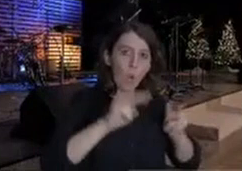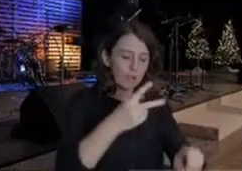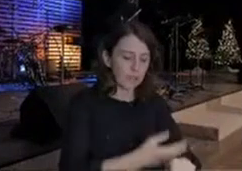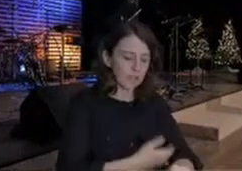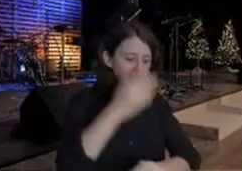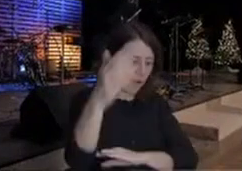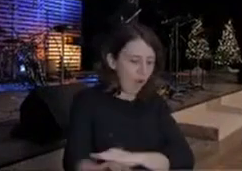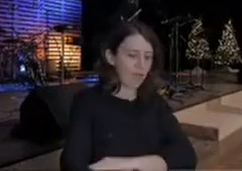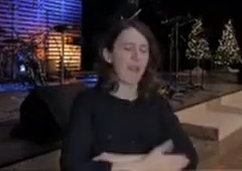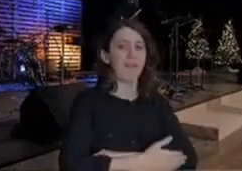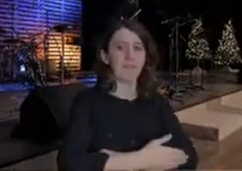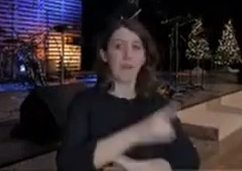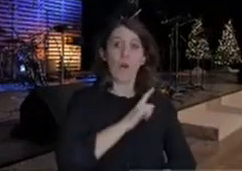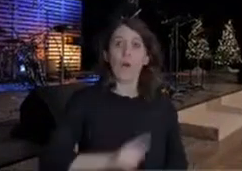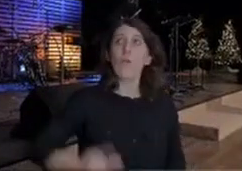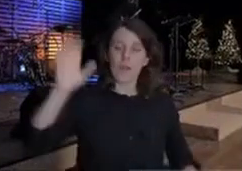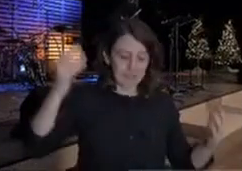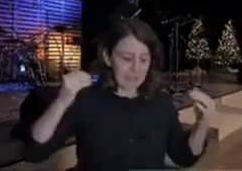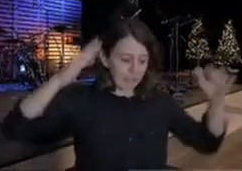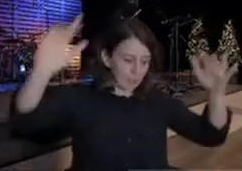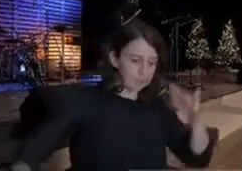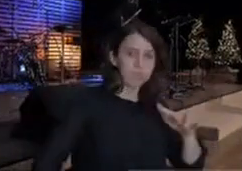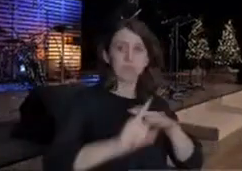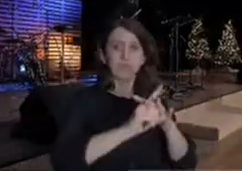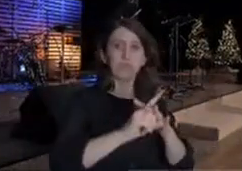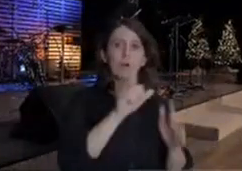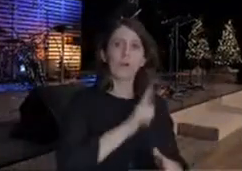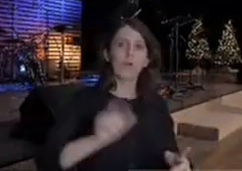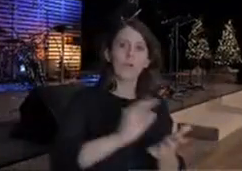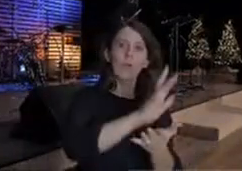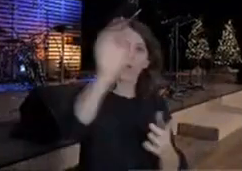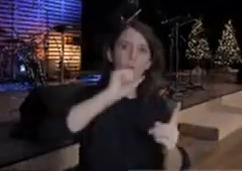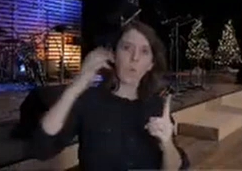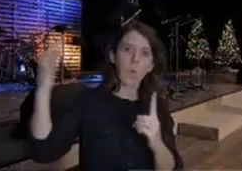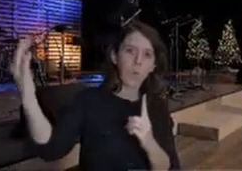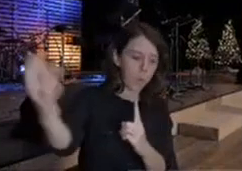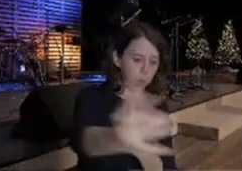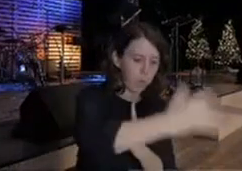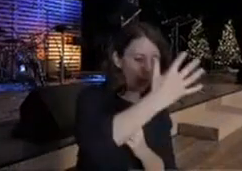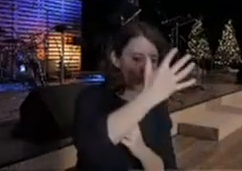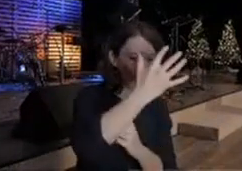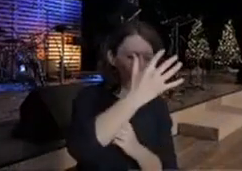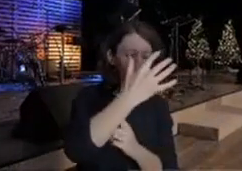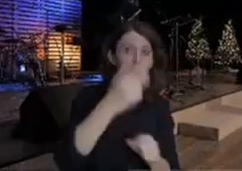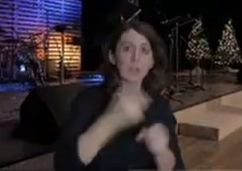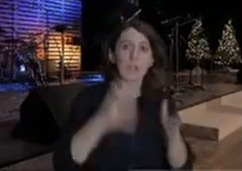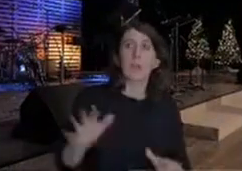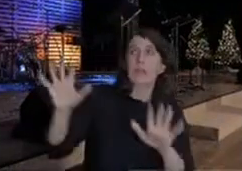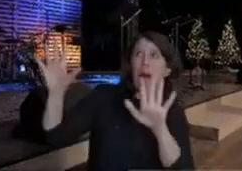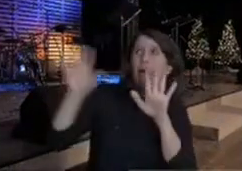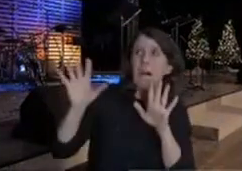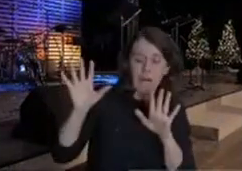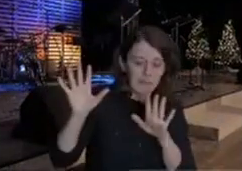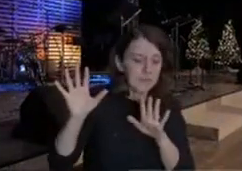their flocks at night. An angel of the Lord appeared to them, and the glory of the Lord shone around them, and they were terrified.